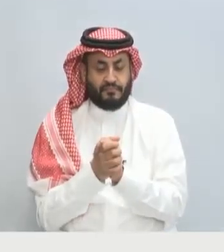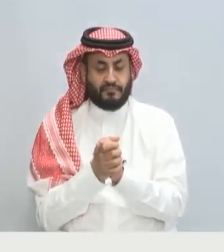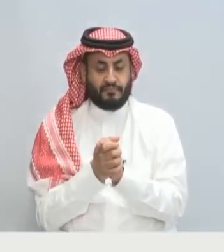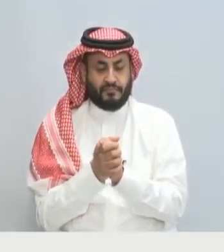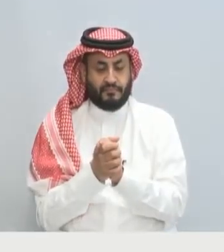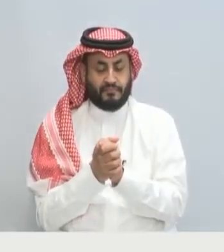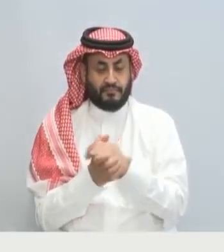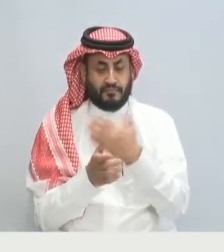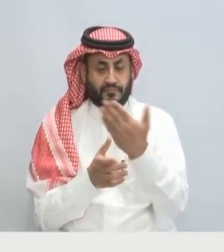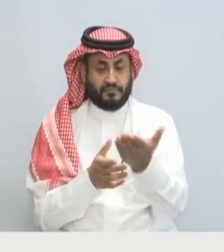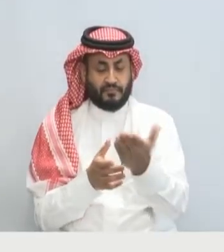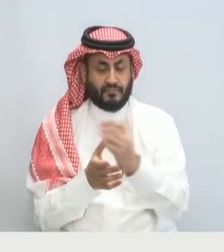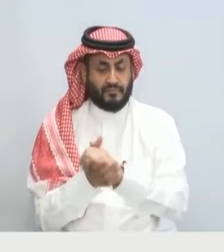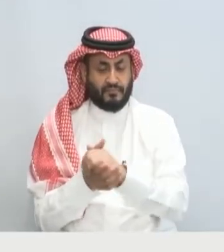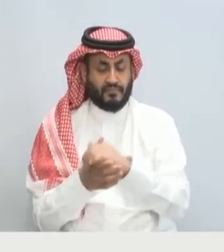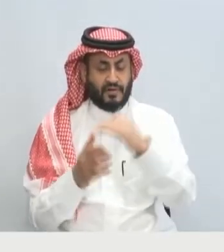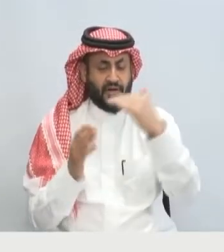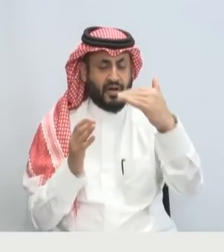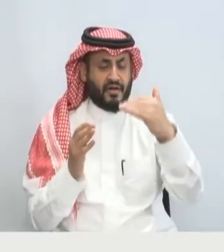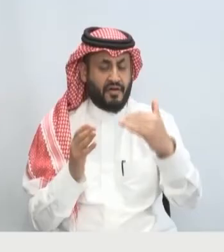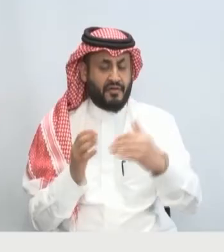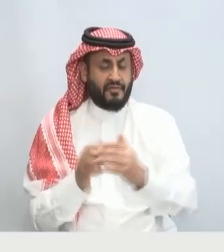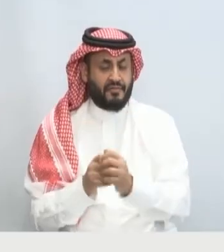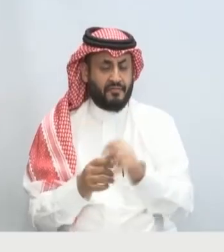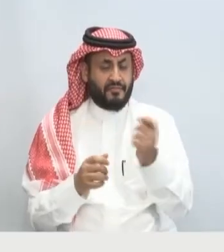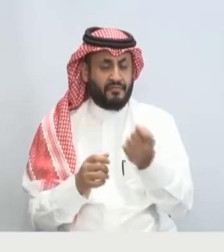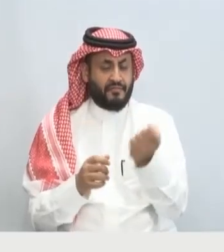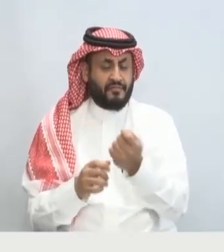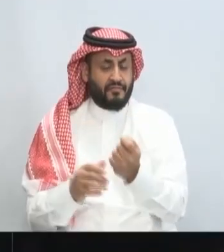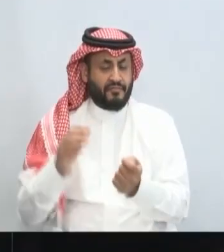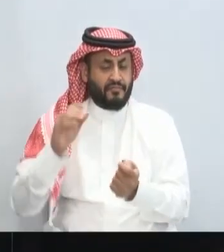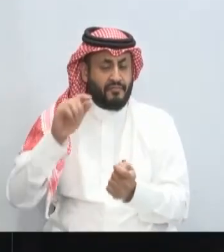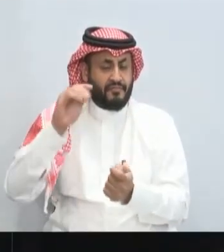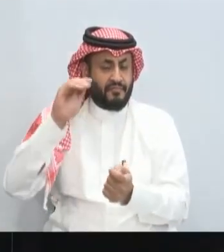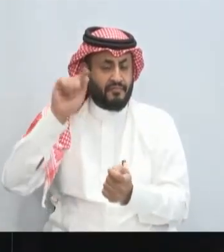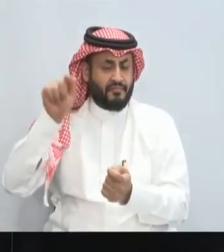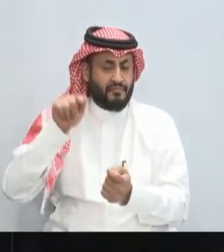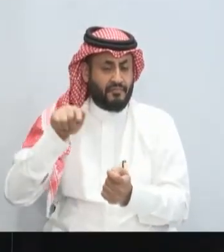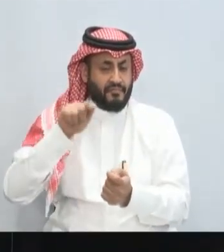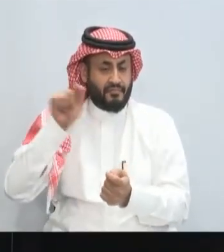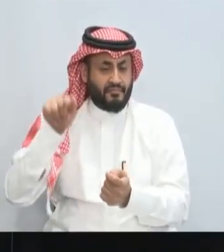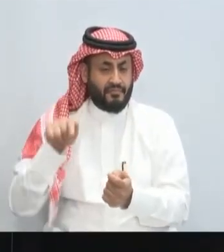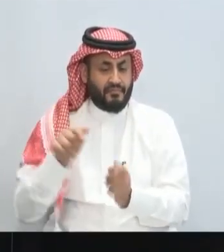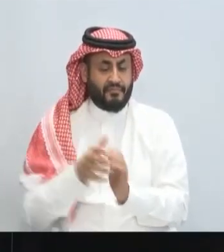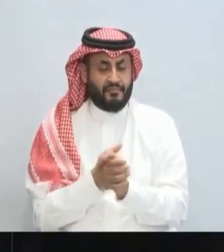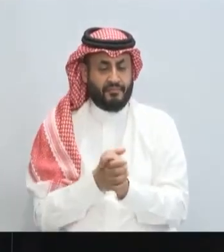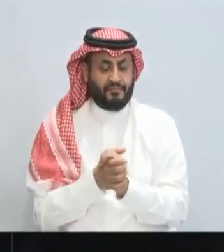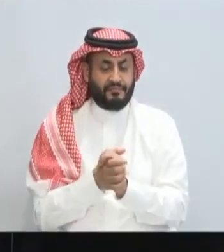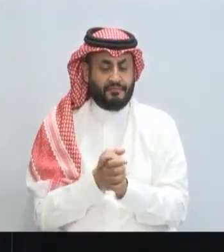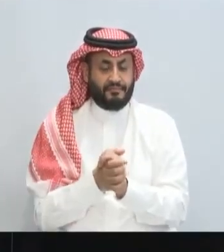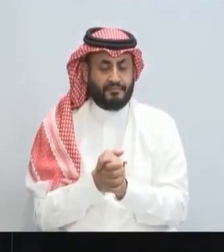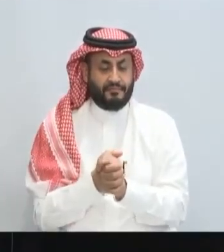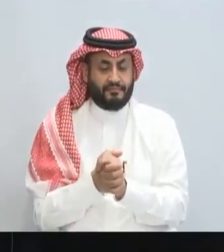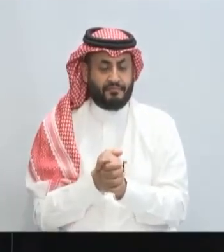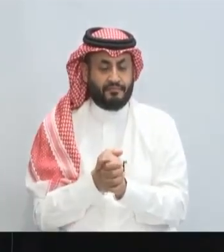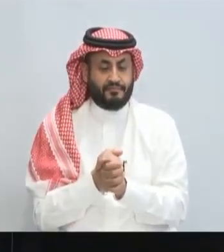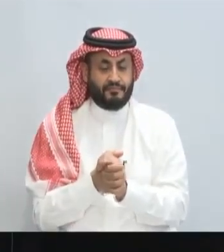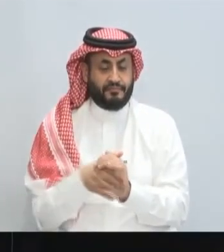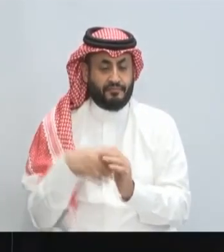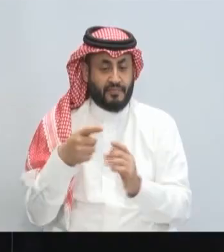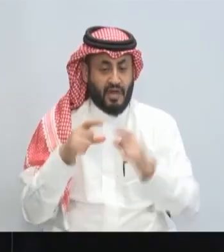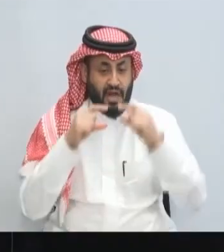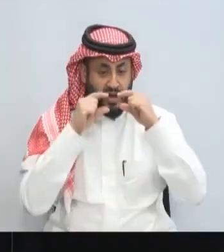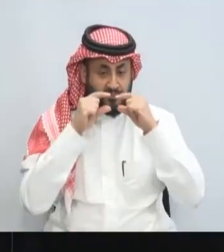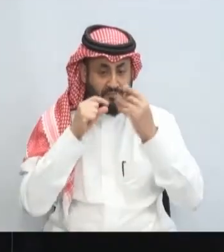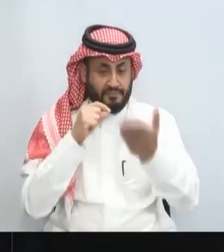let's try to make questions about all of these three types of food. Let's begin with a